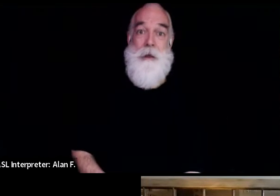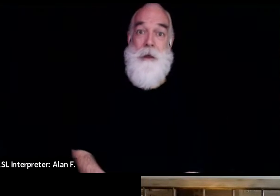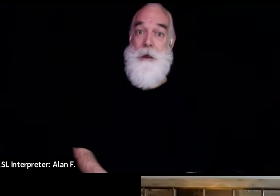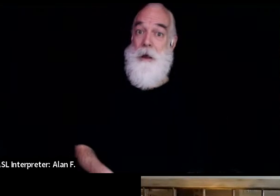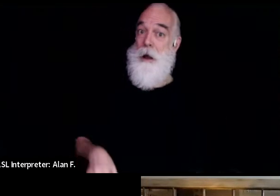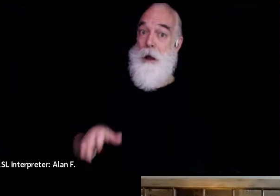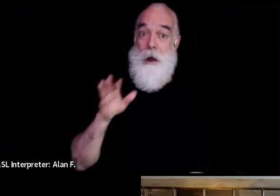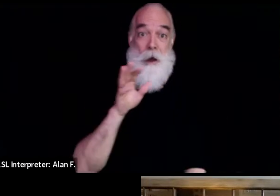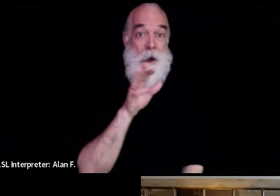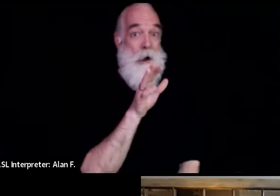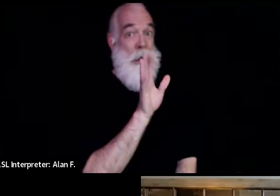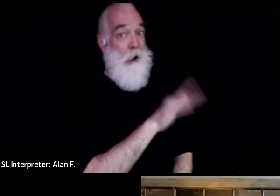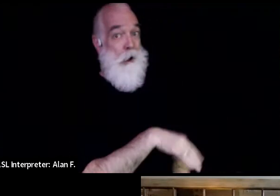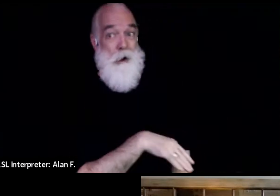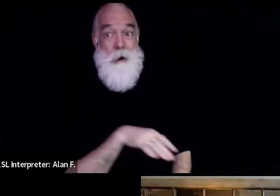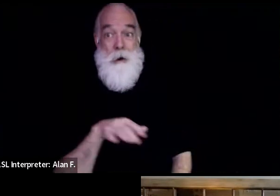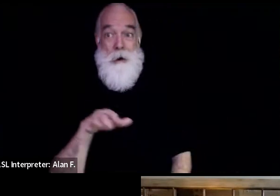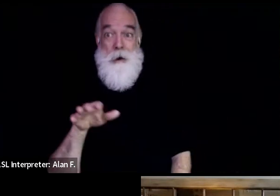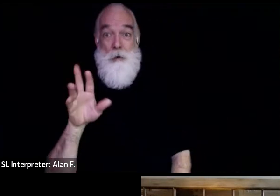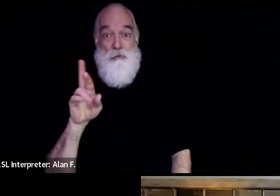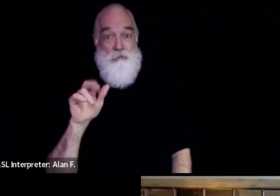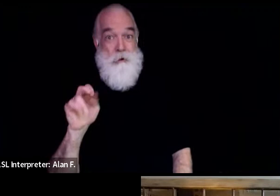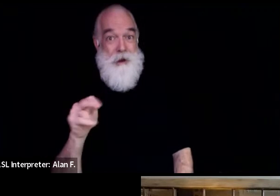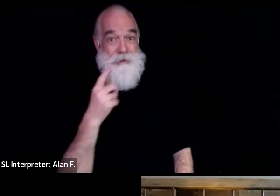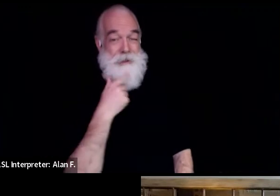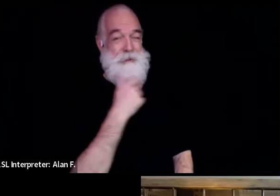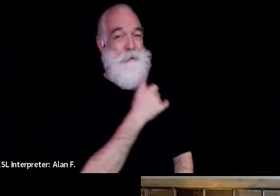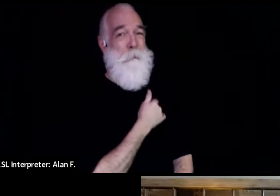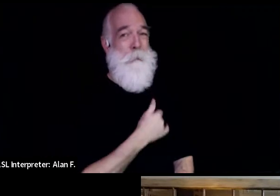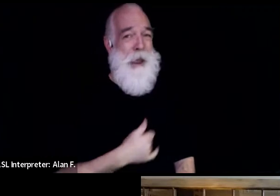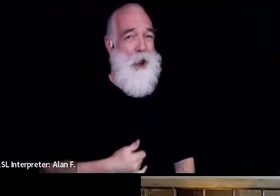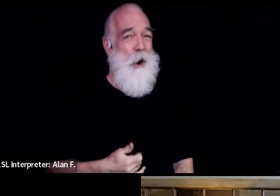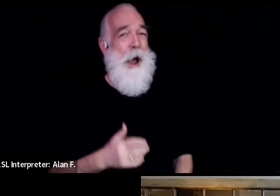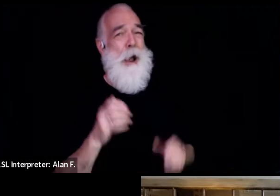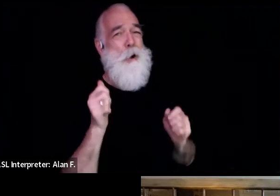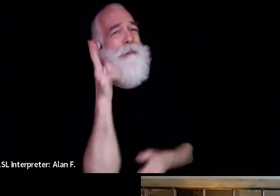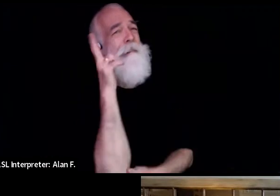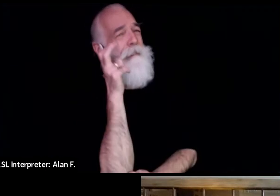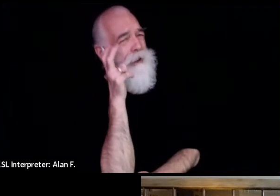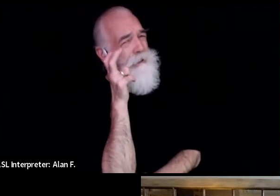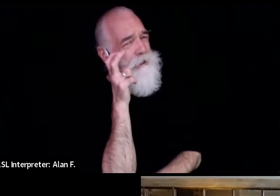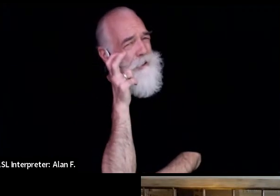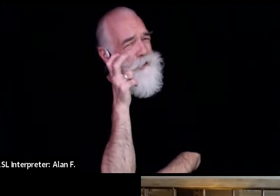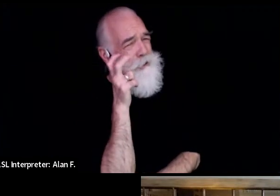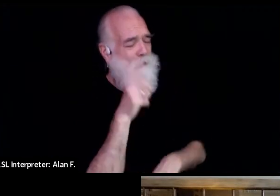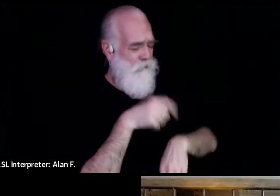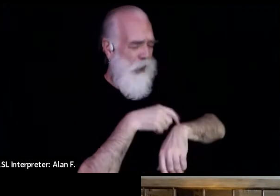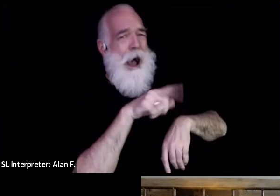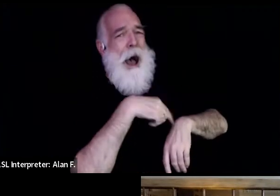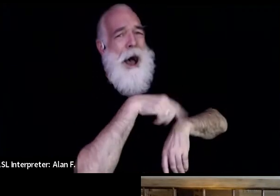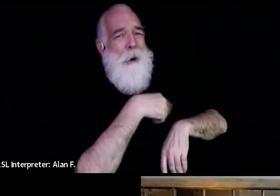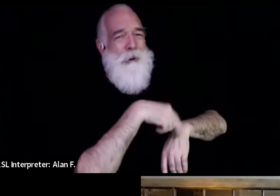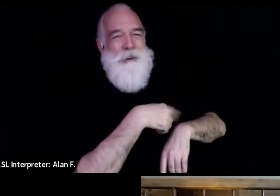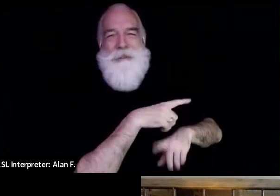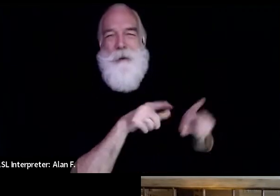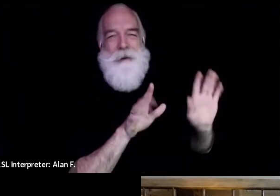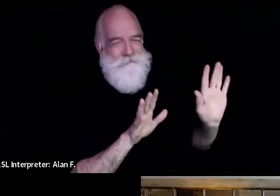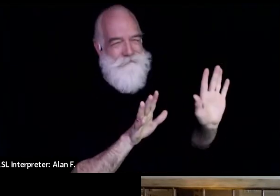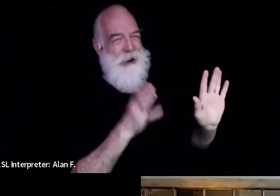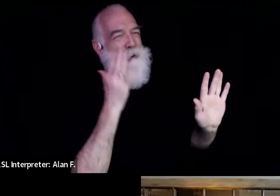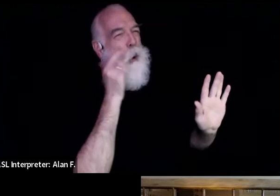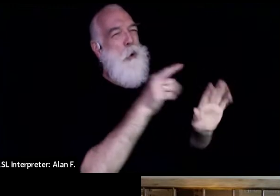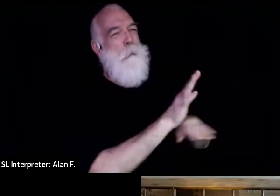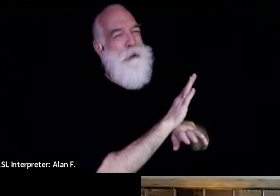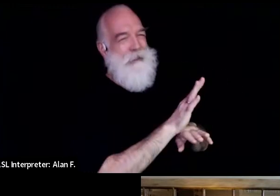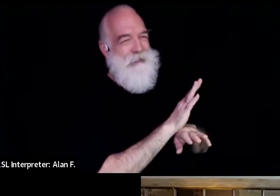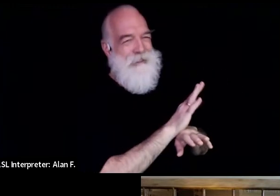happy to listen to your analysis for another couple hours. But in deference to your schedule and the conference schedule, I think we're